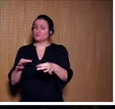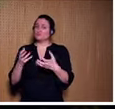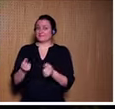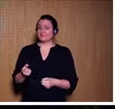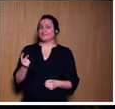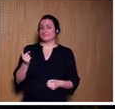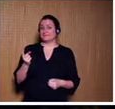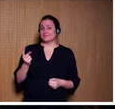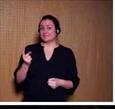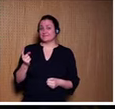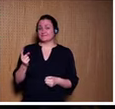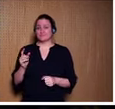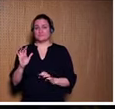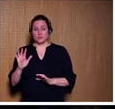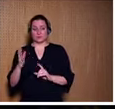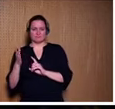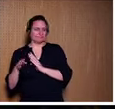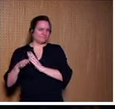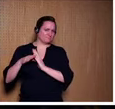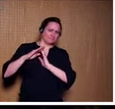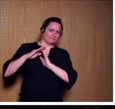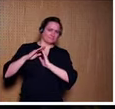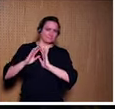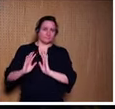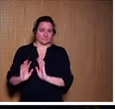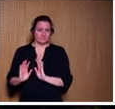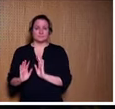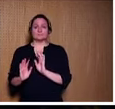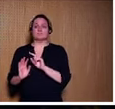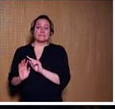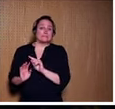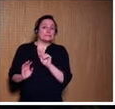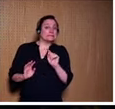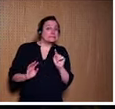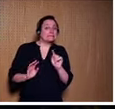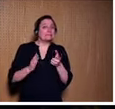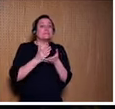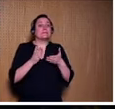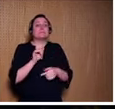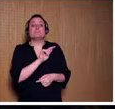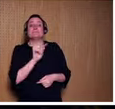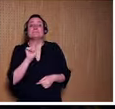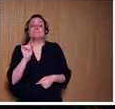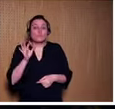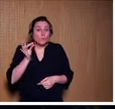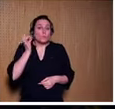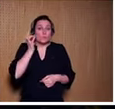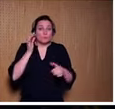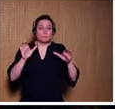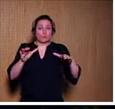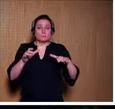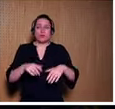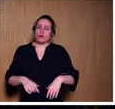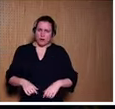and replicated by, I would argue, a very small but quite loud minority within the women's space as well. And that makes it